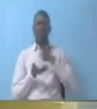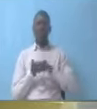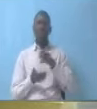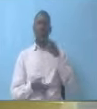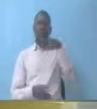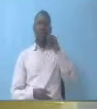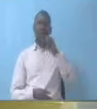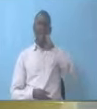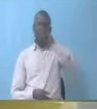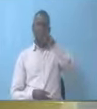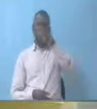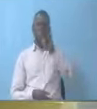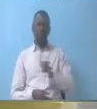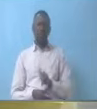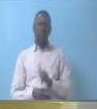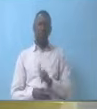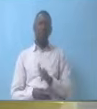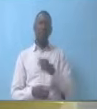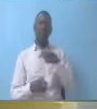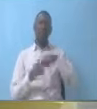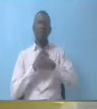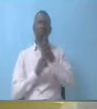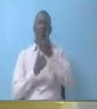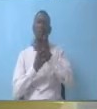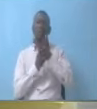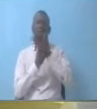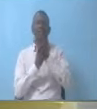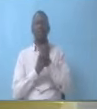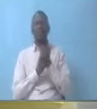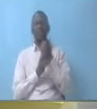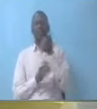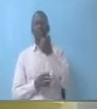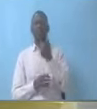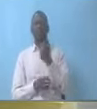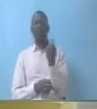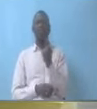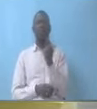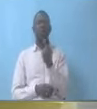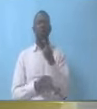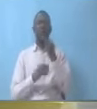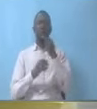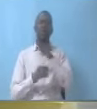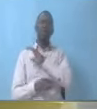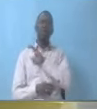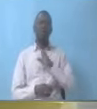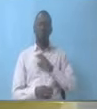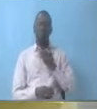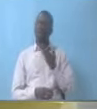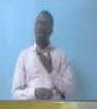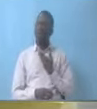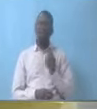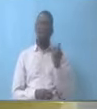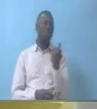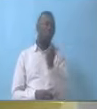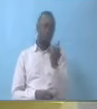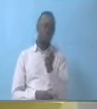1996, the only house I have and ever had.